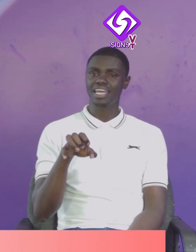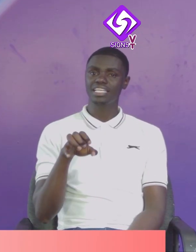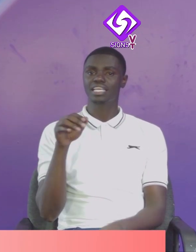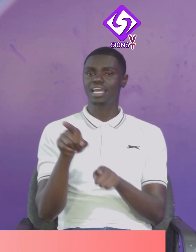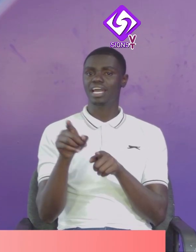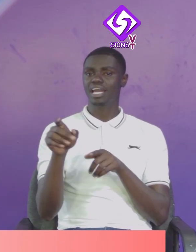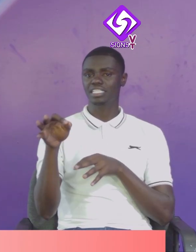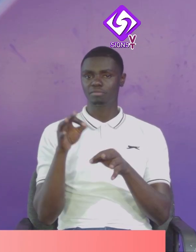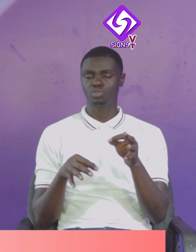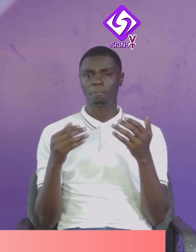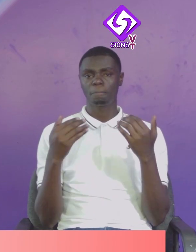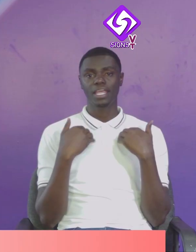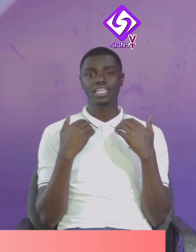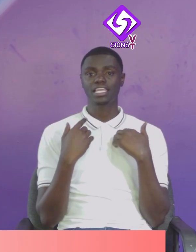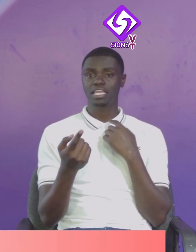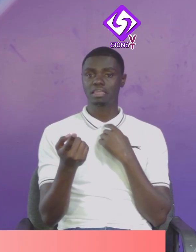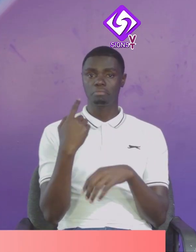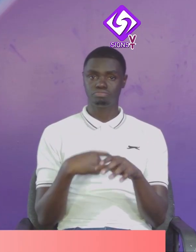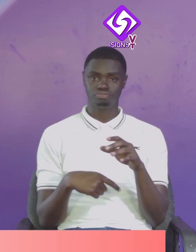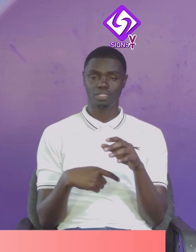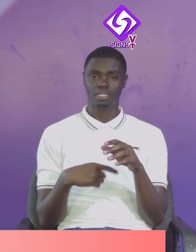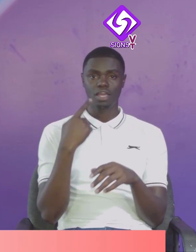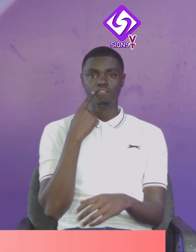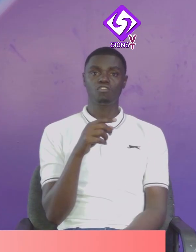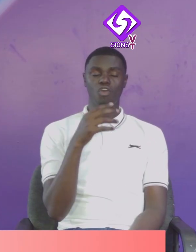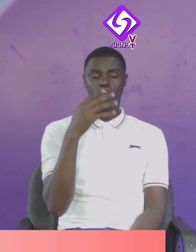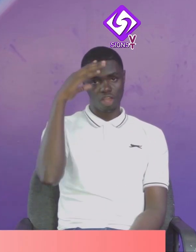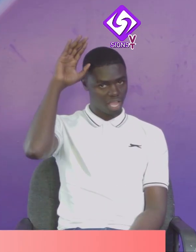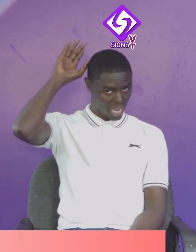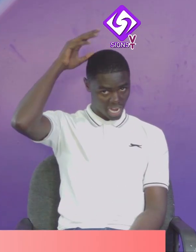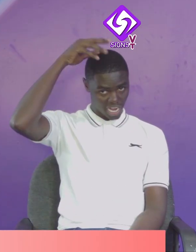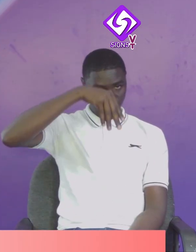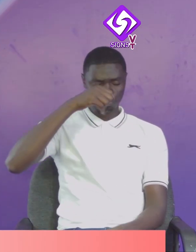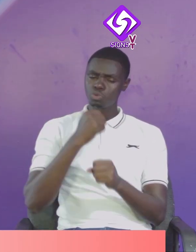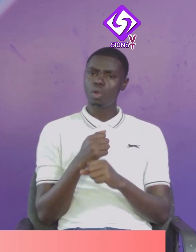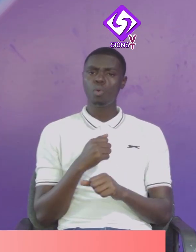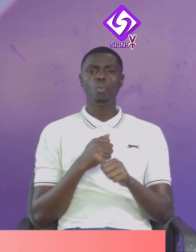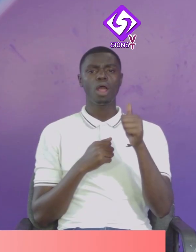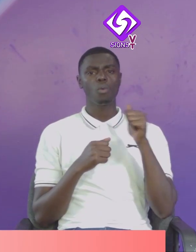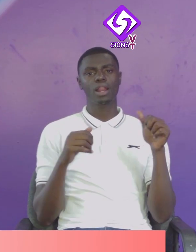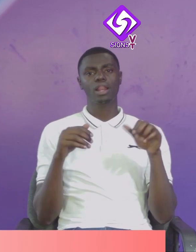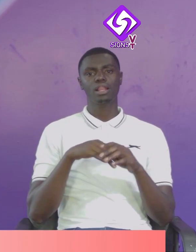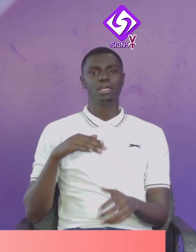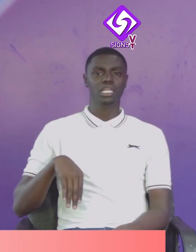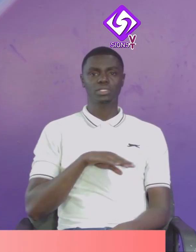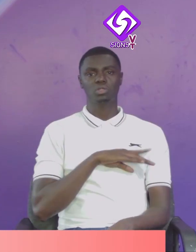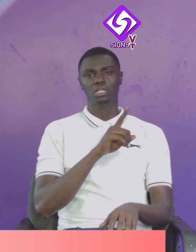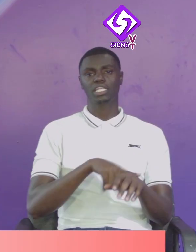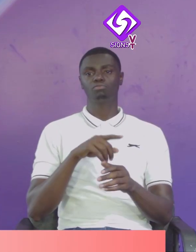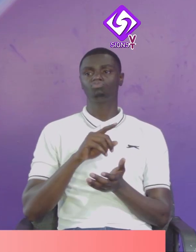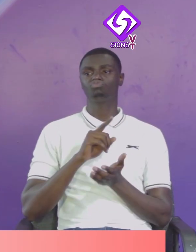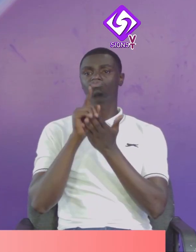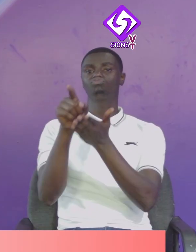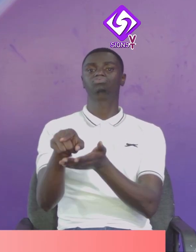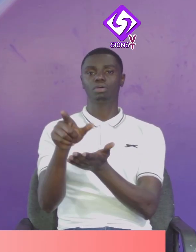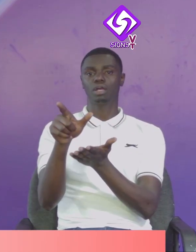substitute. He came in for Marcus Rashford. Marcus Rashford, who has been doing really well in Barcelona since he went on loan from